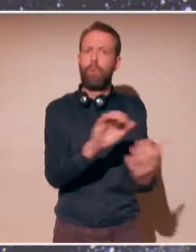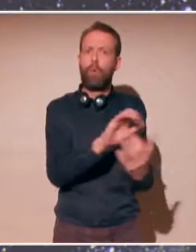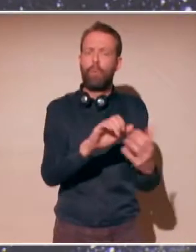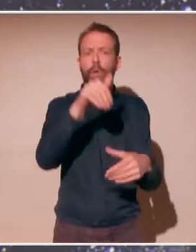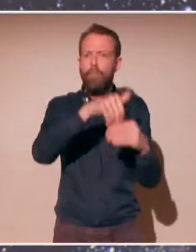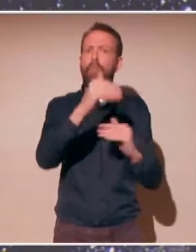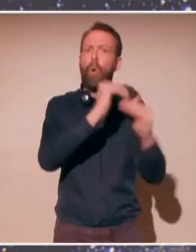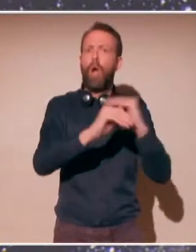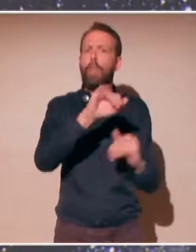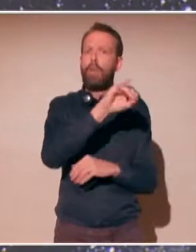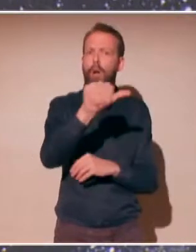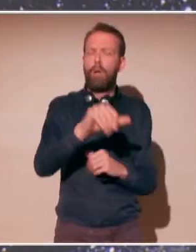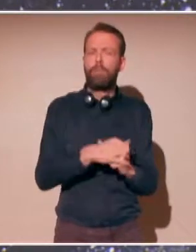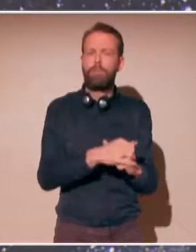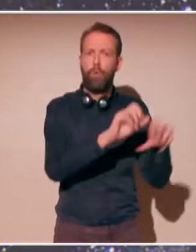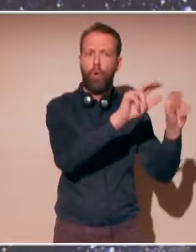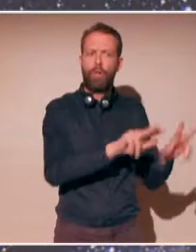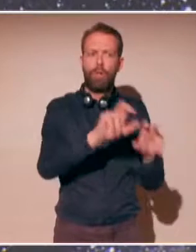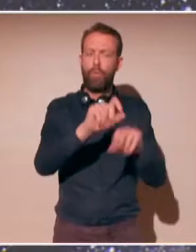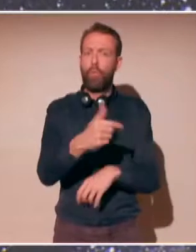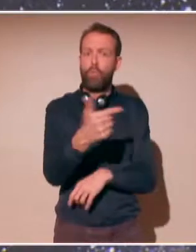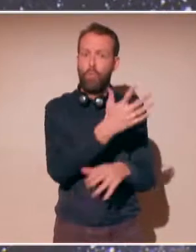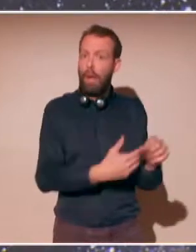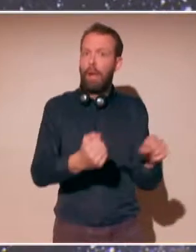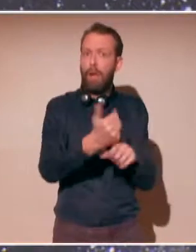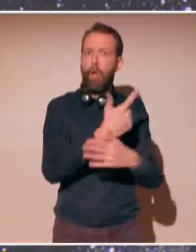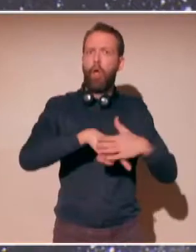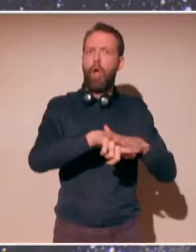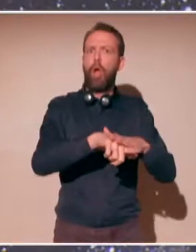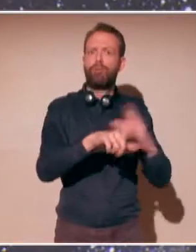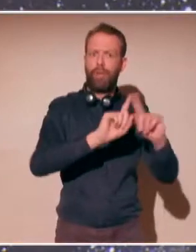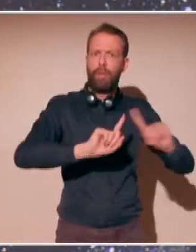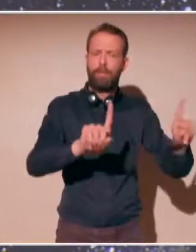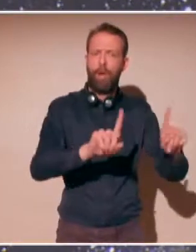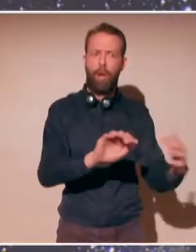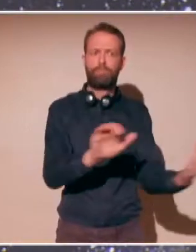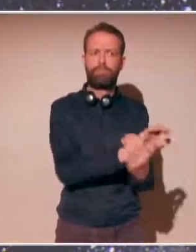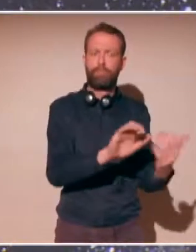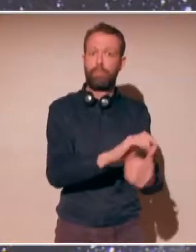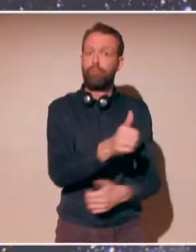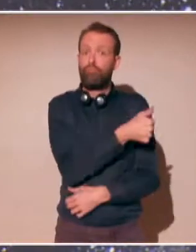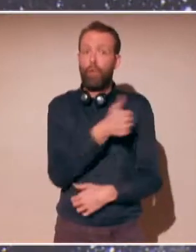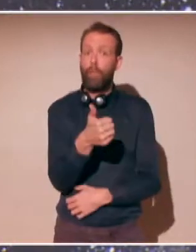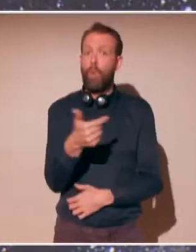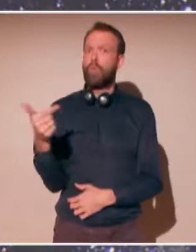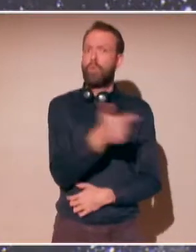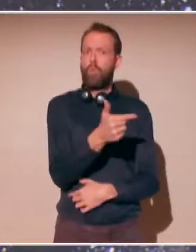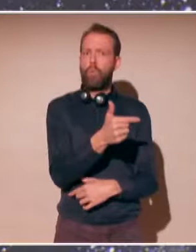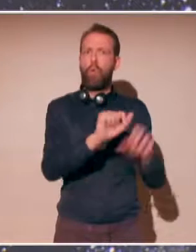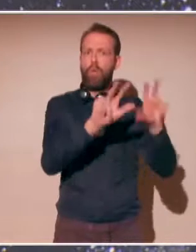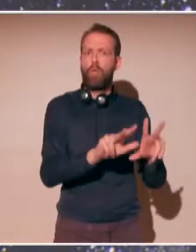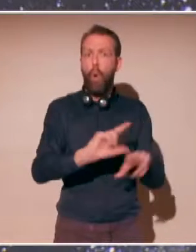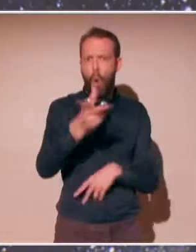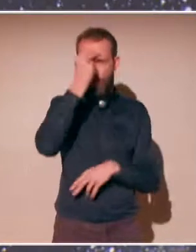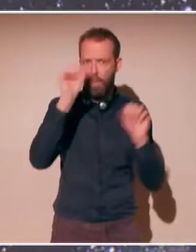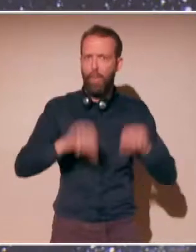we heard that two computers started to have a dialogue between themselves. They had to develop a specific language